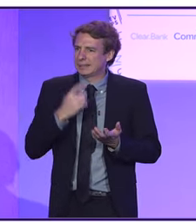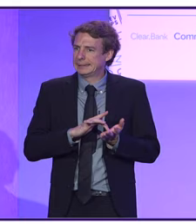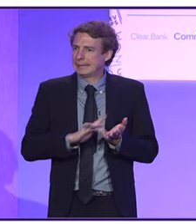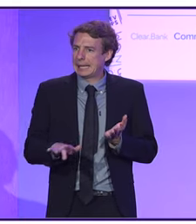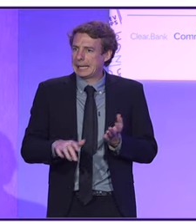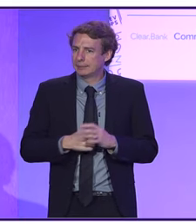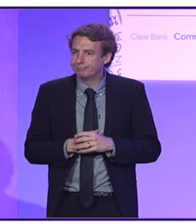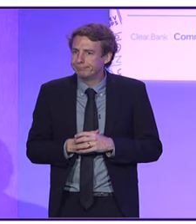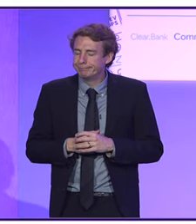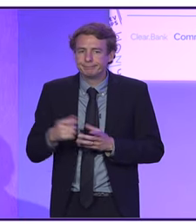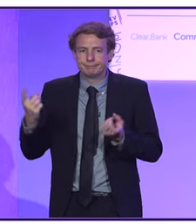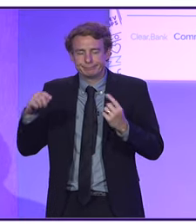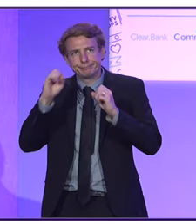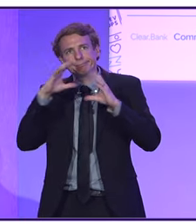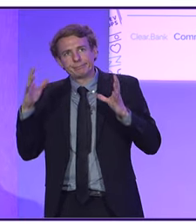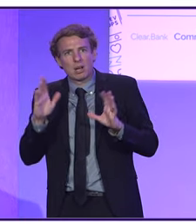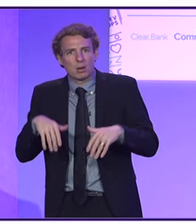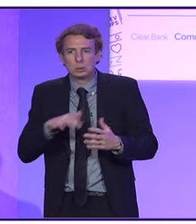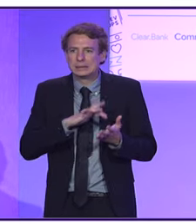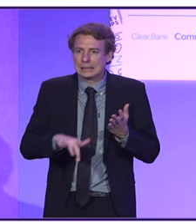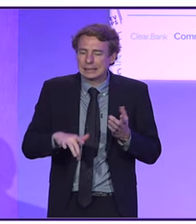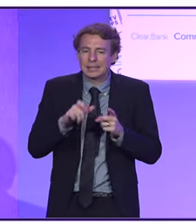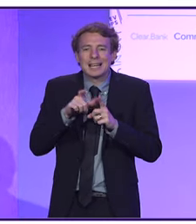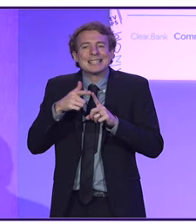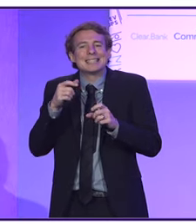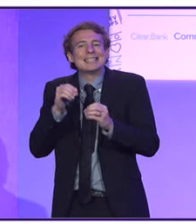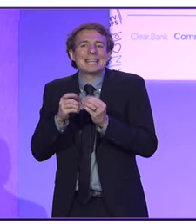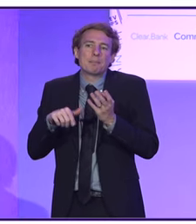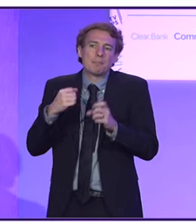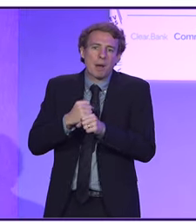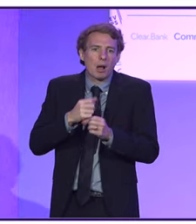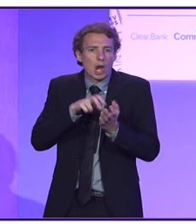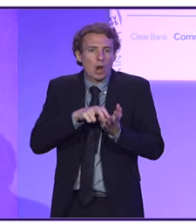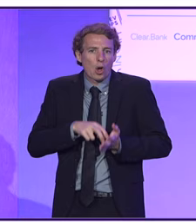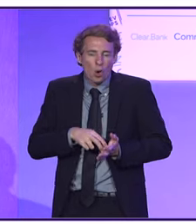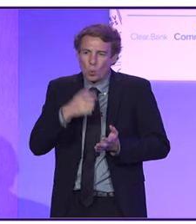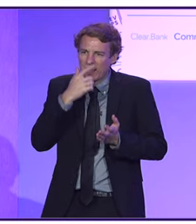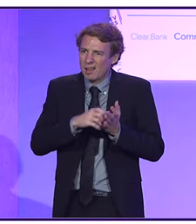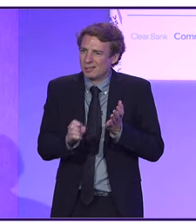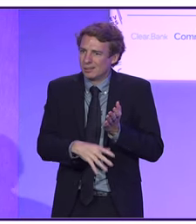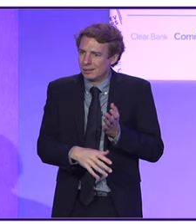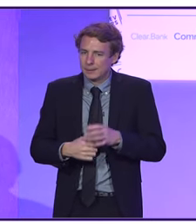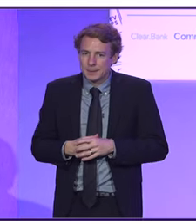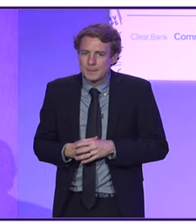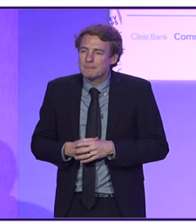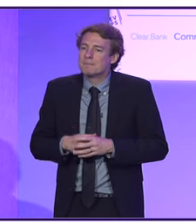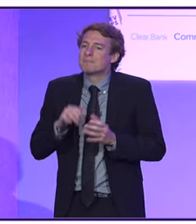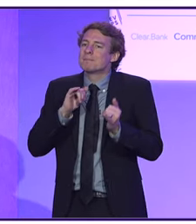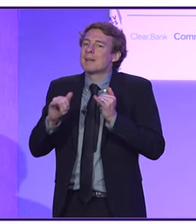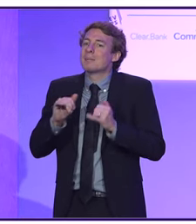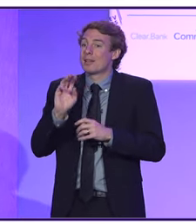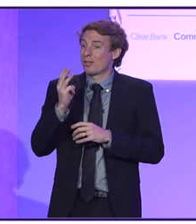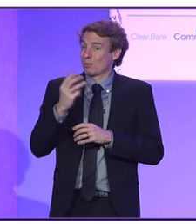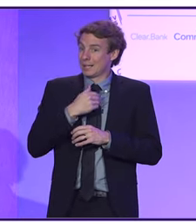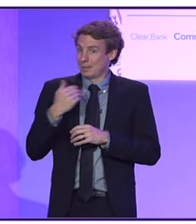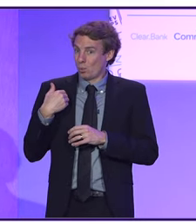use this, get rid of all the debug logs, whatever. And the problem, just a reminder, like, at 3 a.m, you're not going to care if your invoice is really